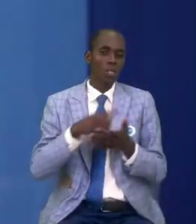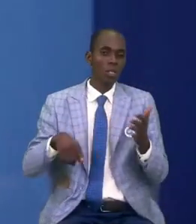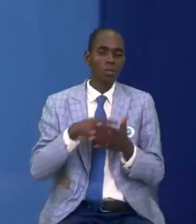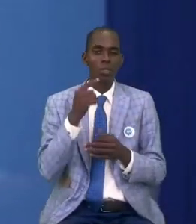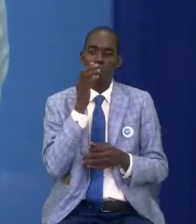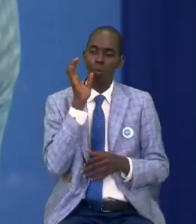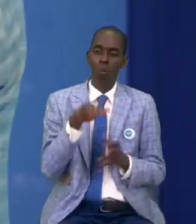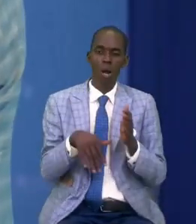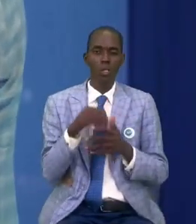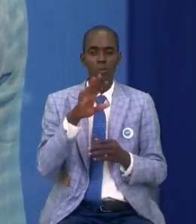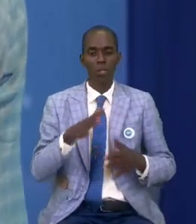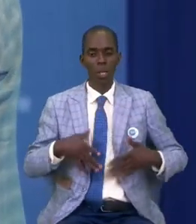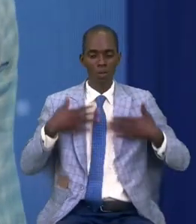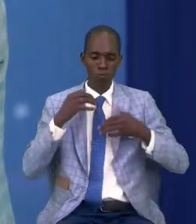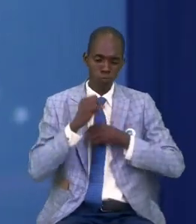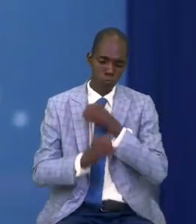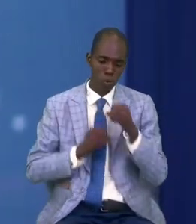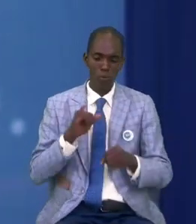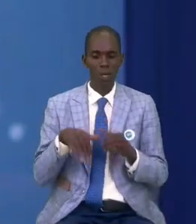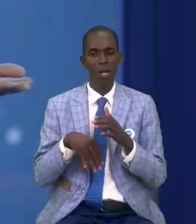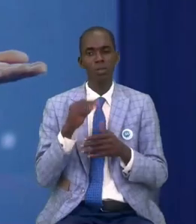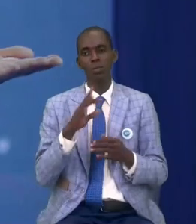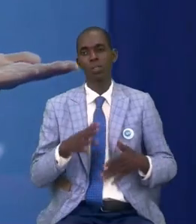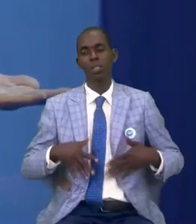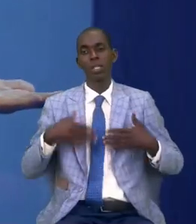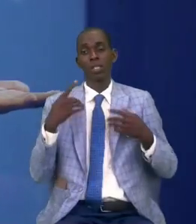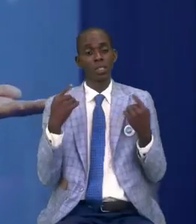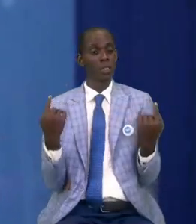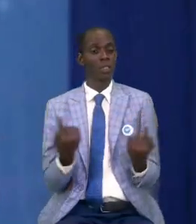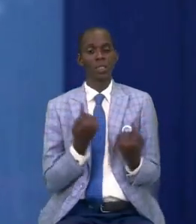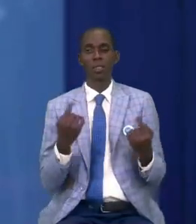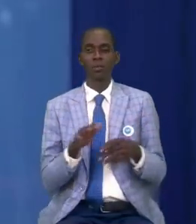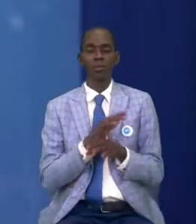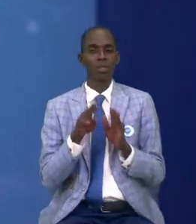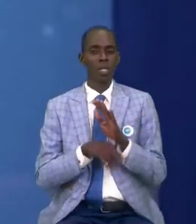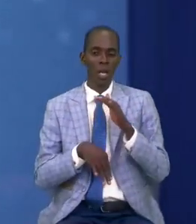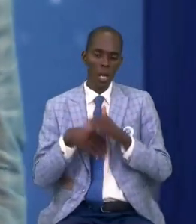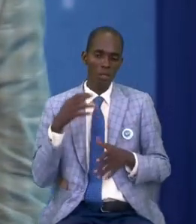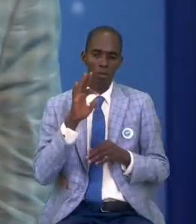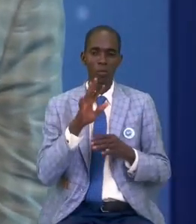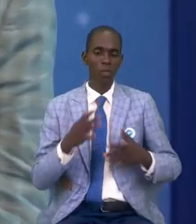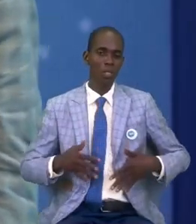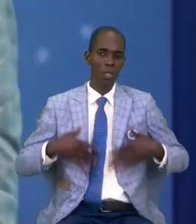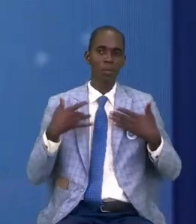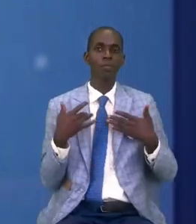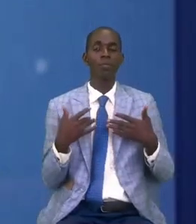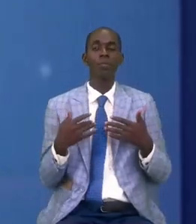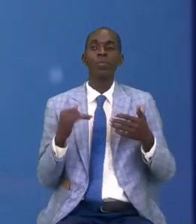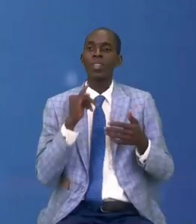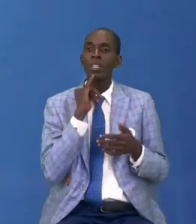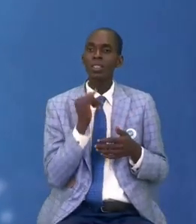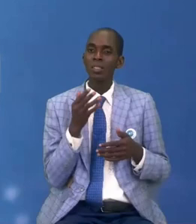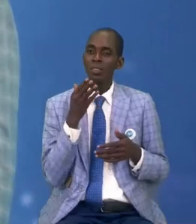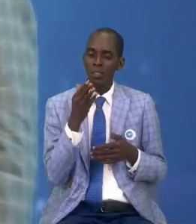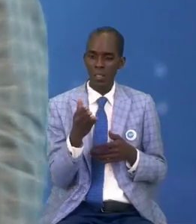your life, the sinfulness out of your life. It's there right there now. And if you want that woe to be canceled